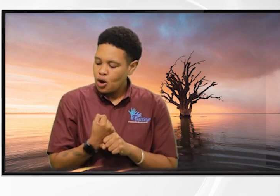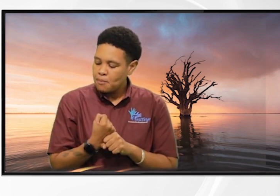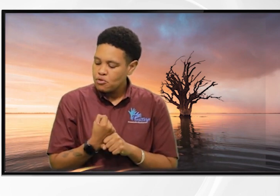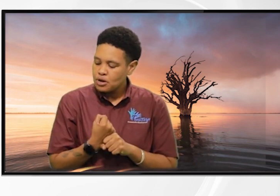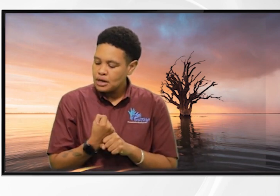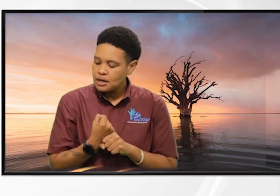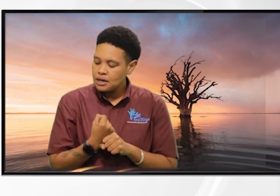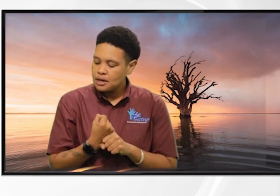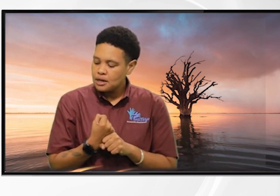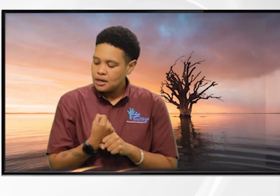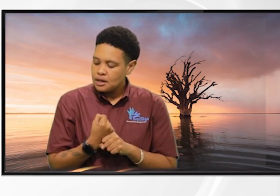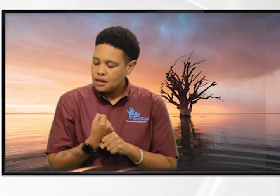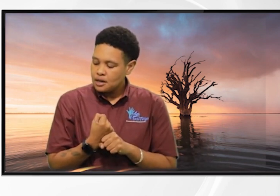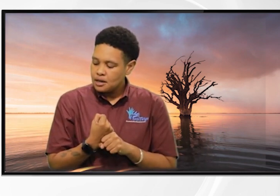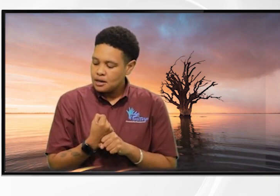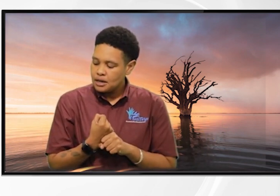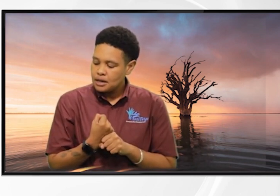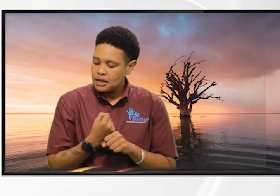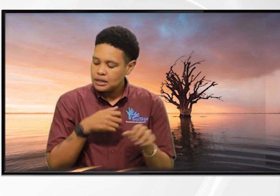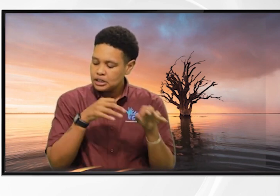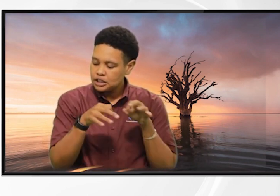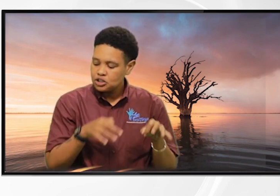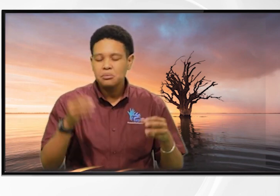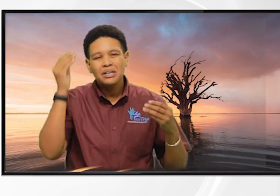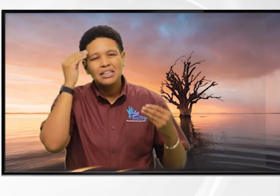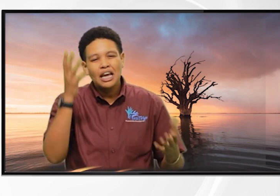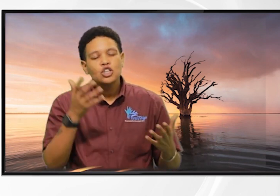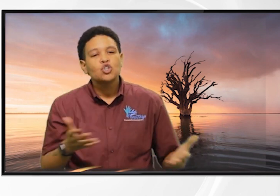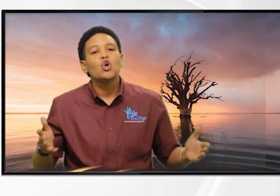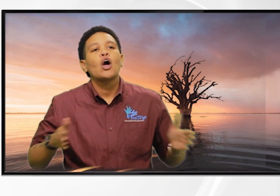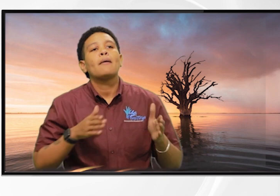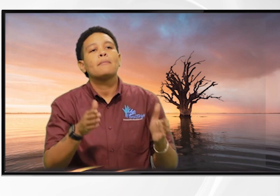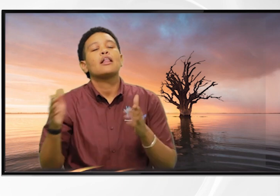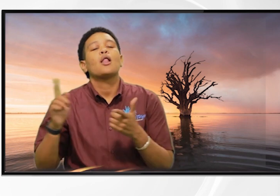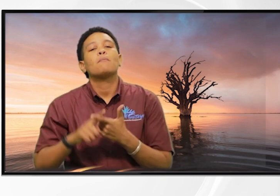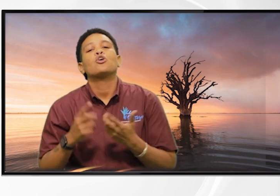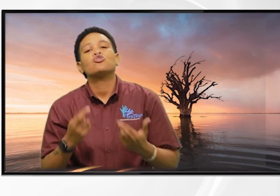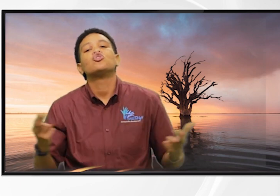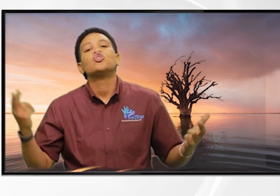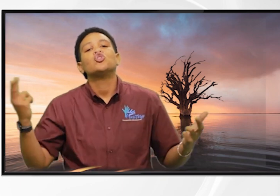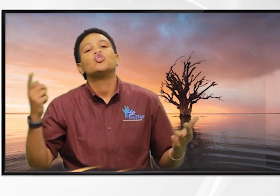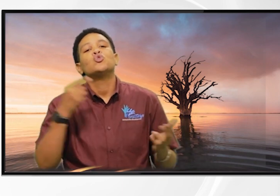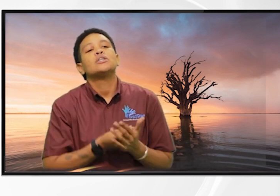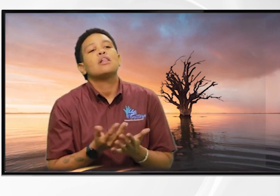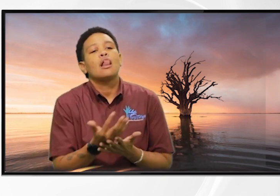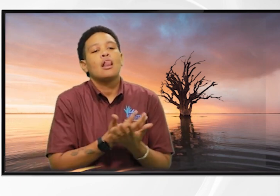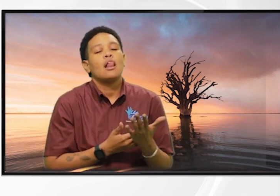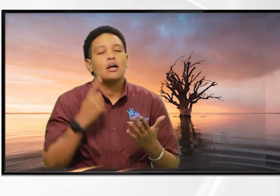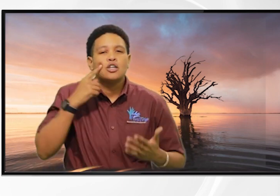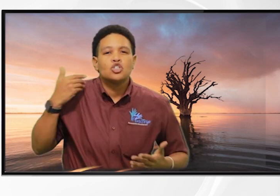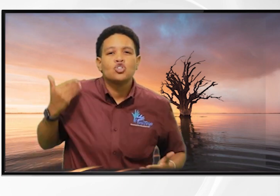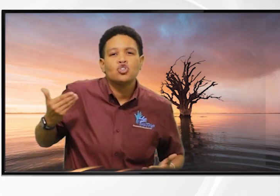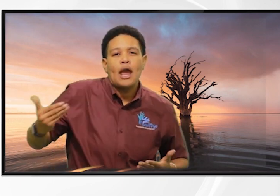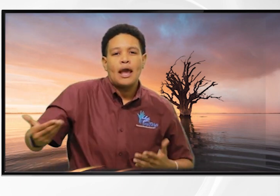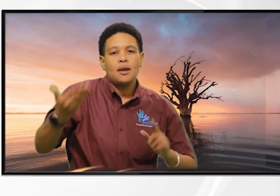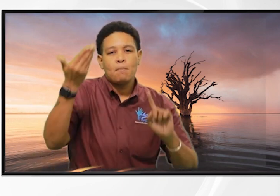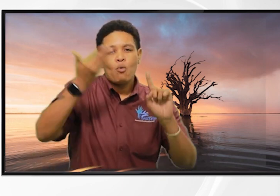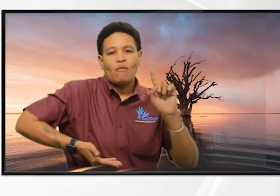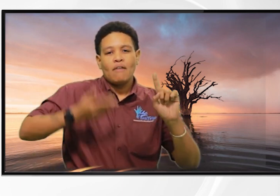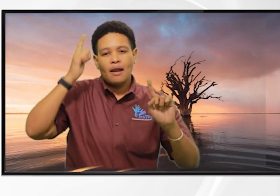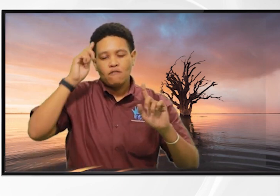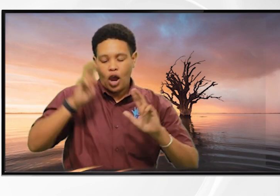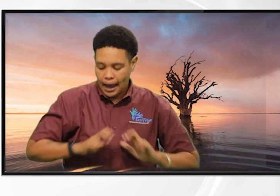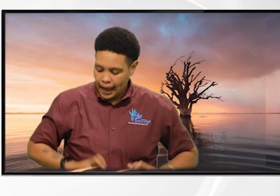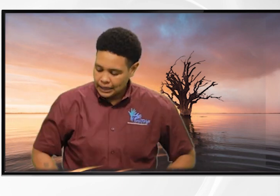a description, data sources, methodologies, and resources used in generating trend profiles for